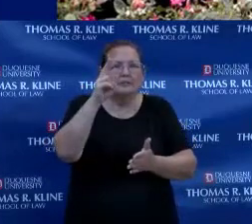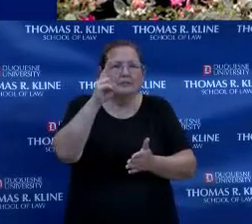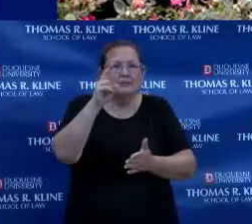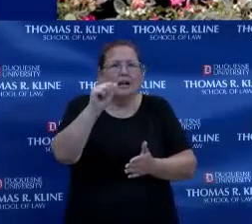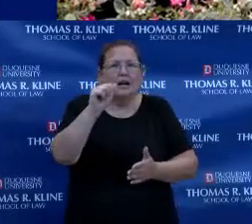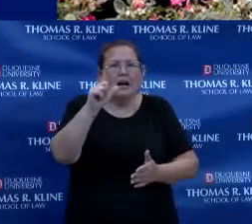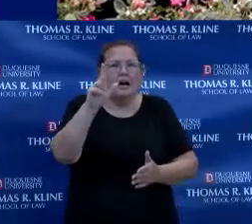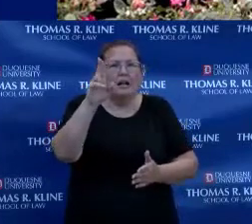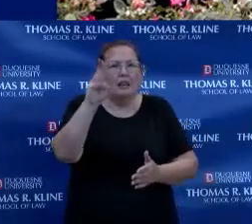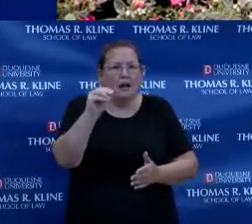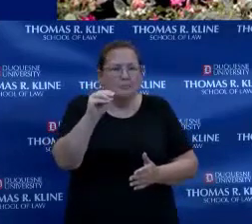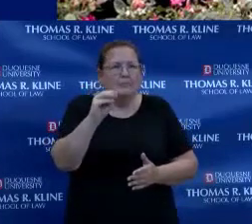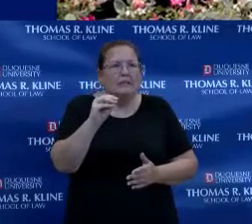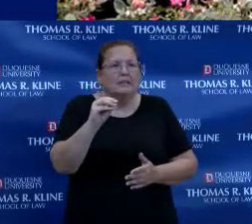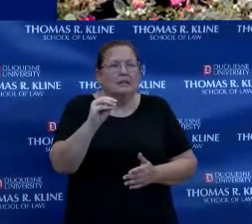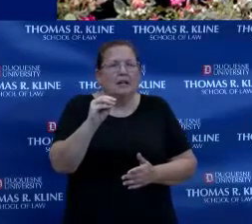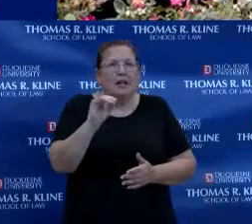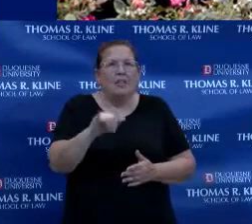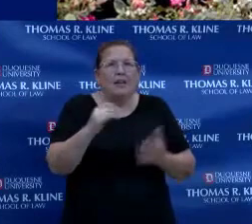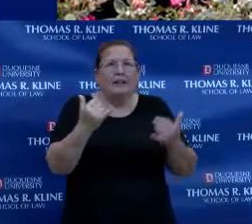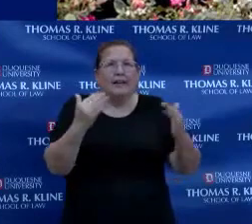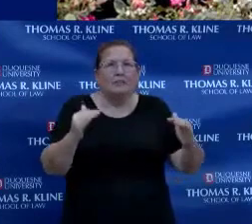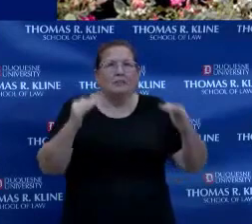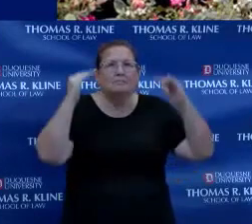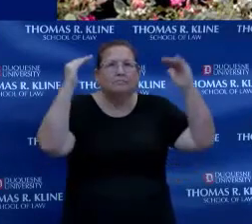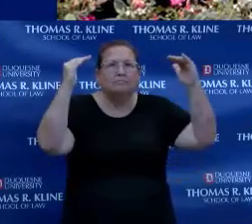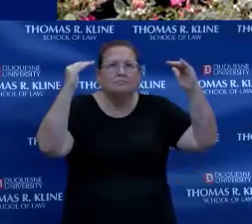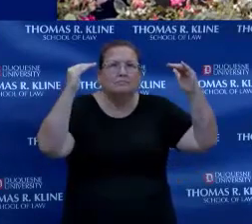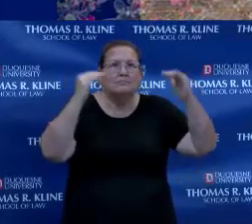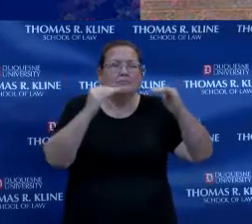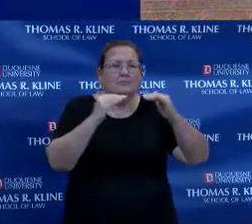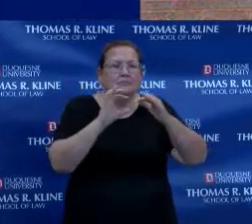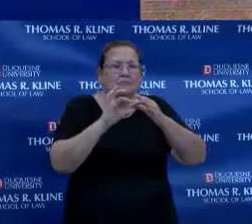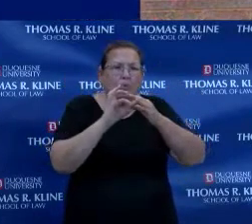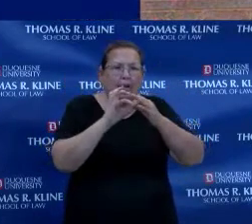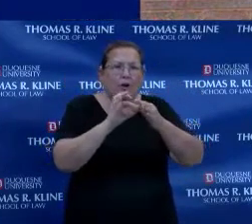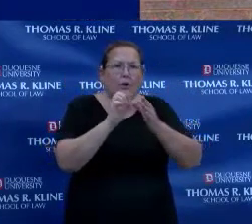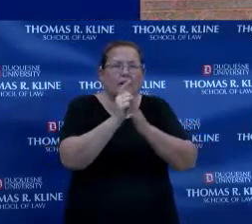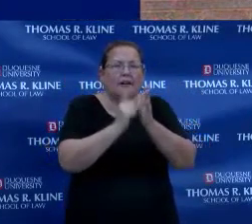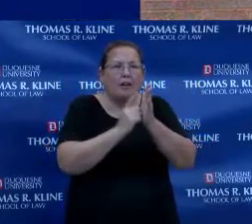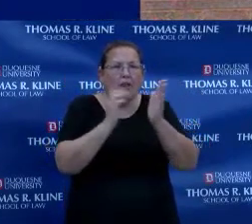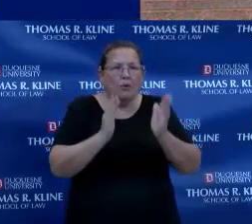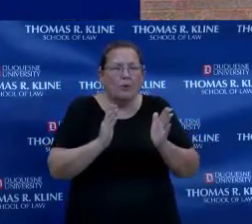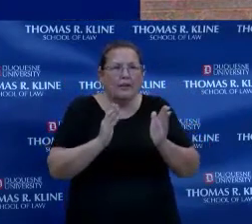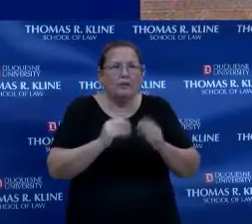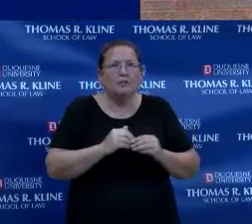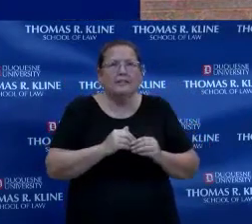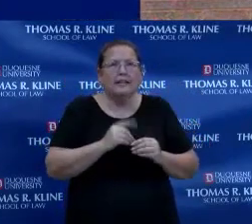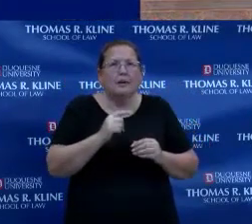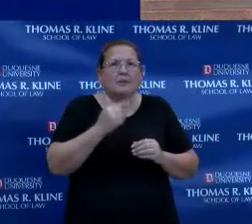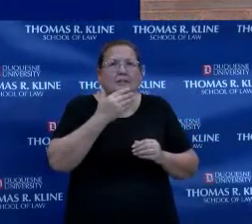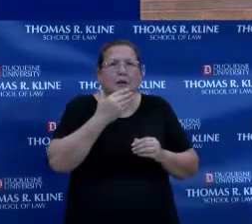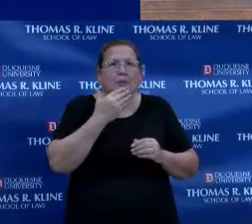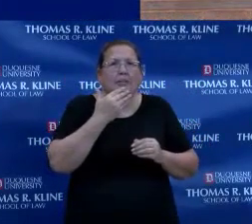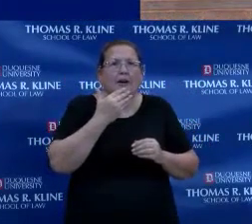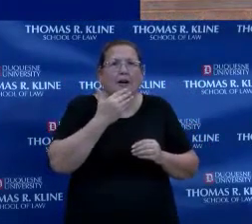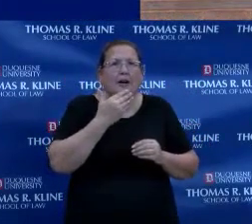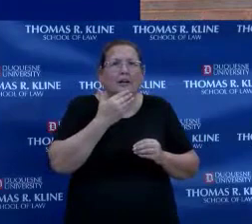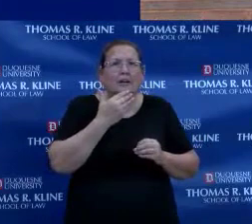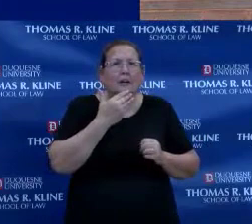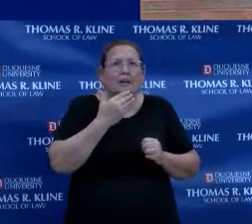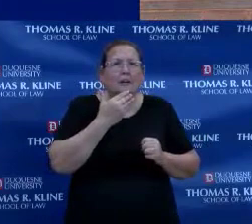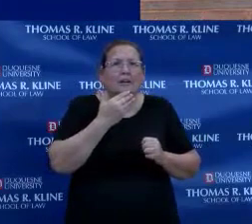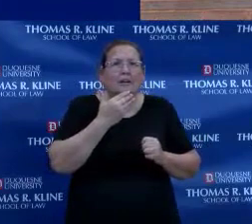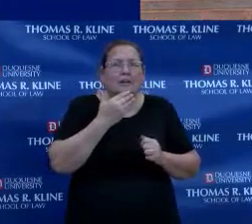most influential and highly regarded lawyers. It was one of the great honors of my career to announce in